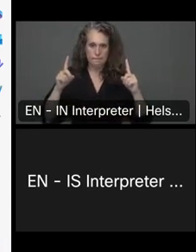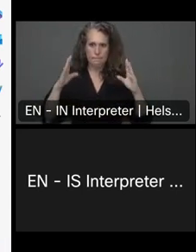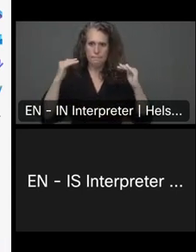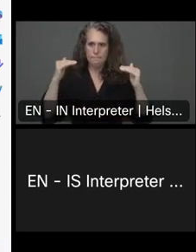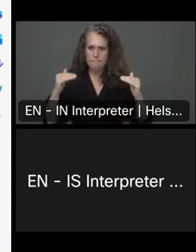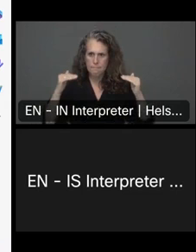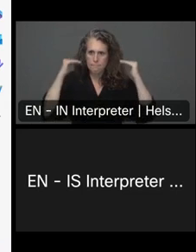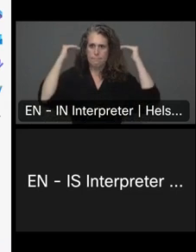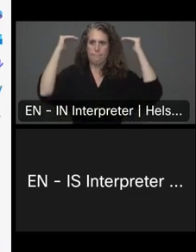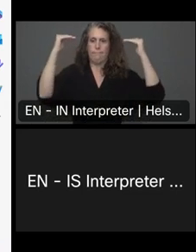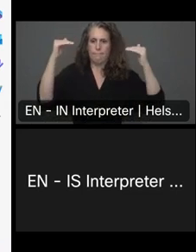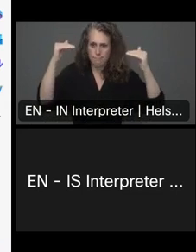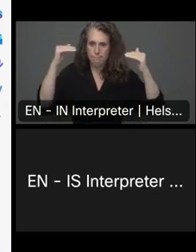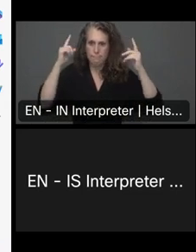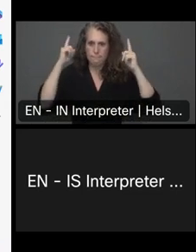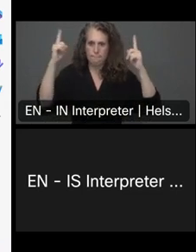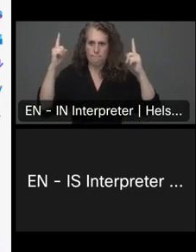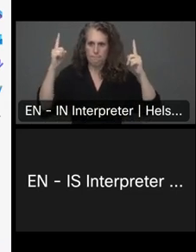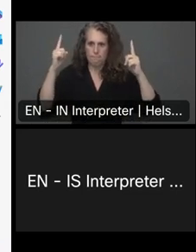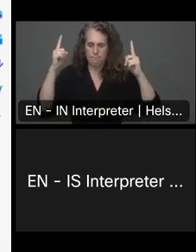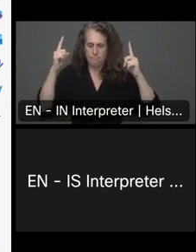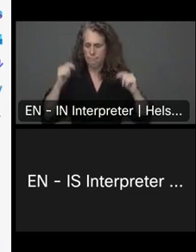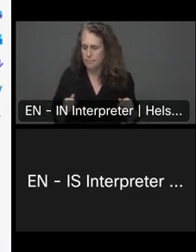status, and